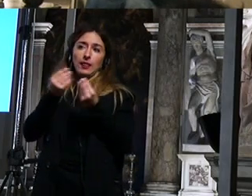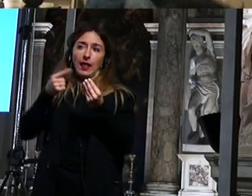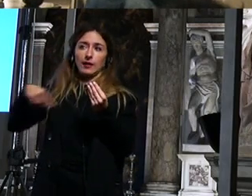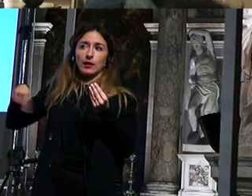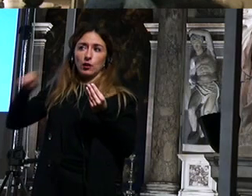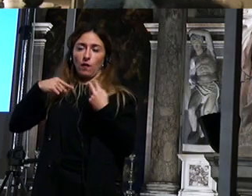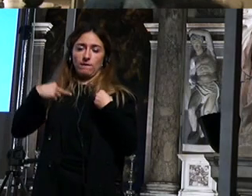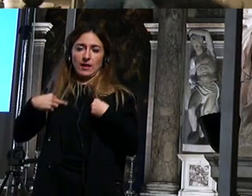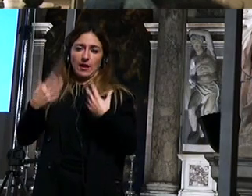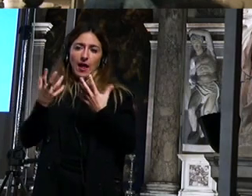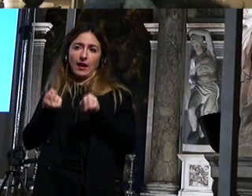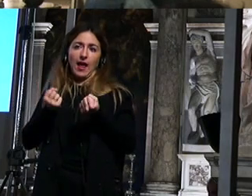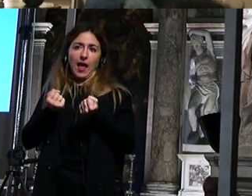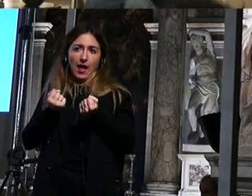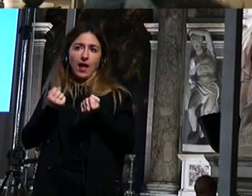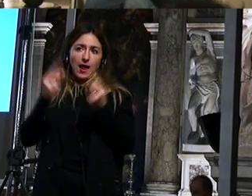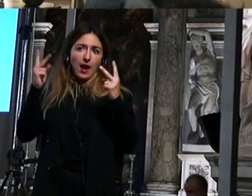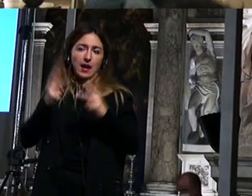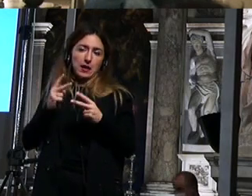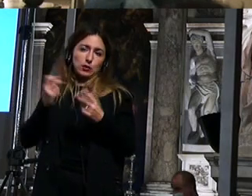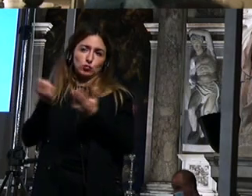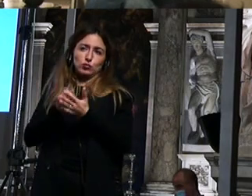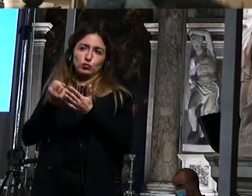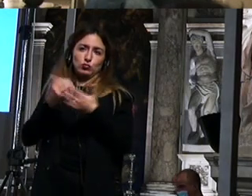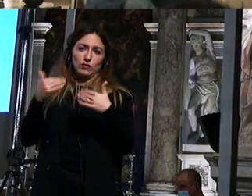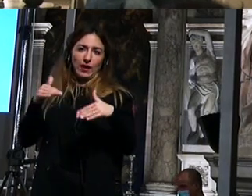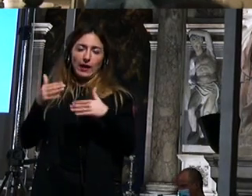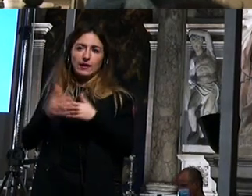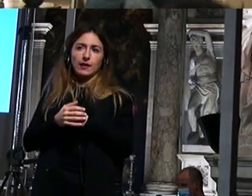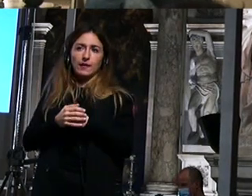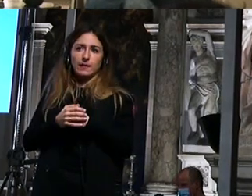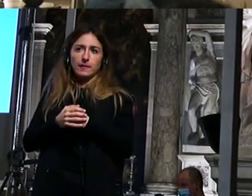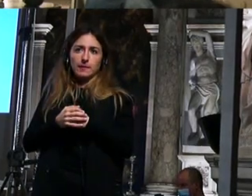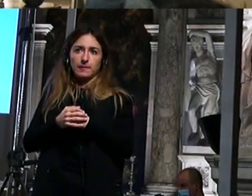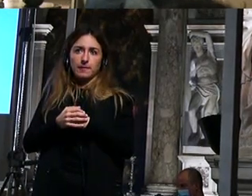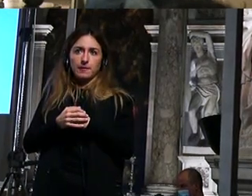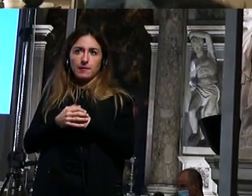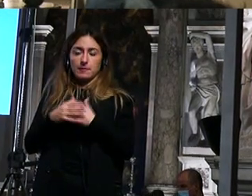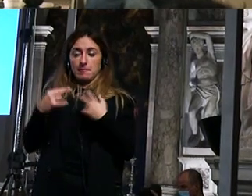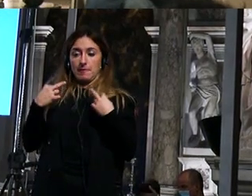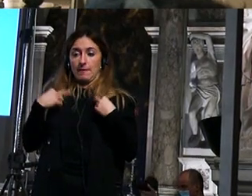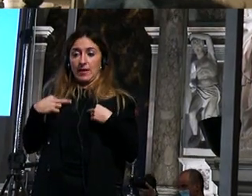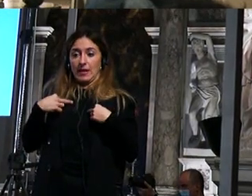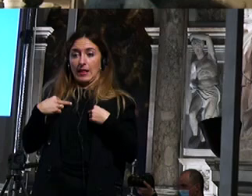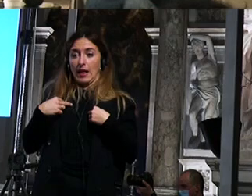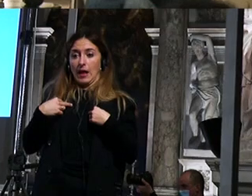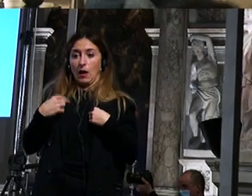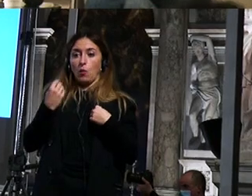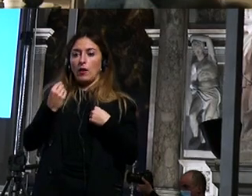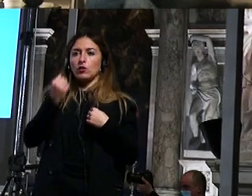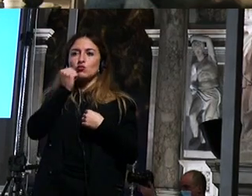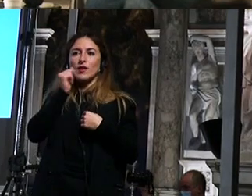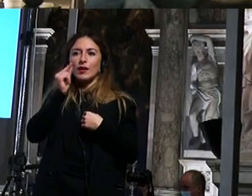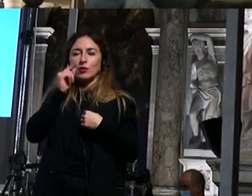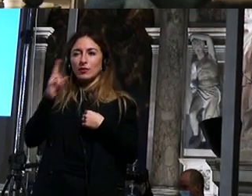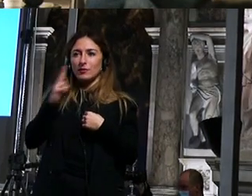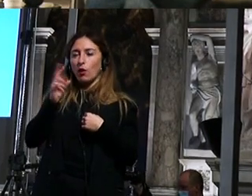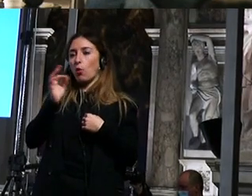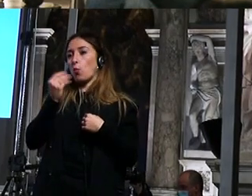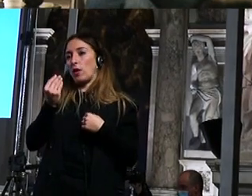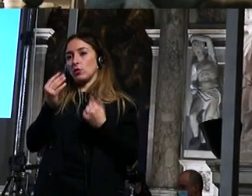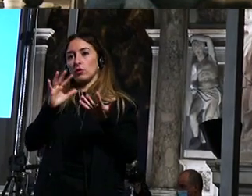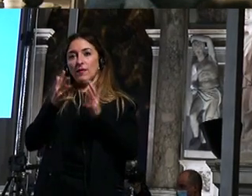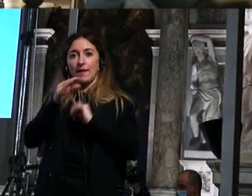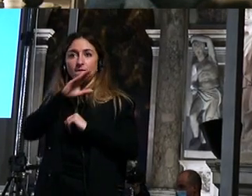only at the end of our parents' lives or when they're older do we realize there are whole parts of them that we didn't